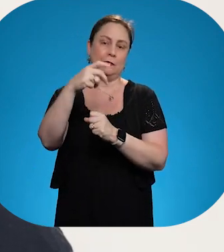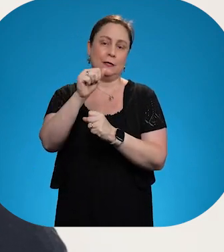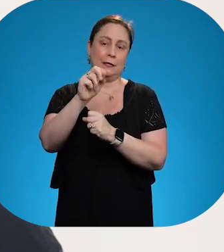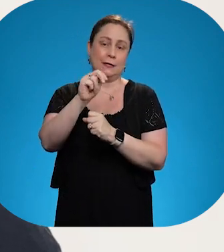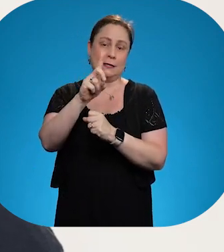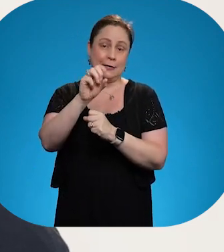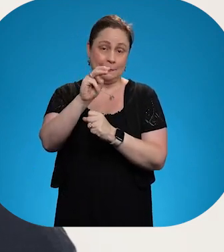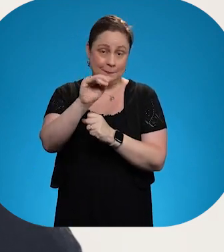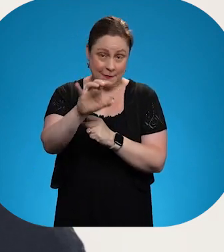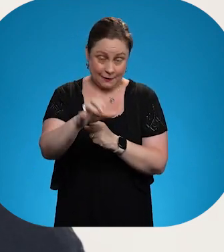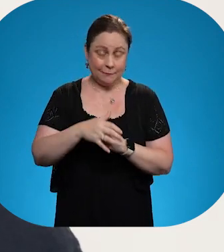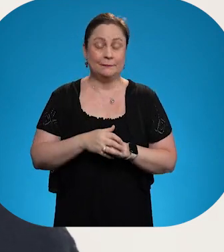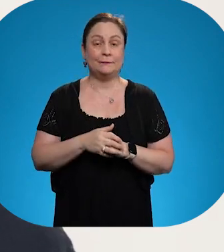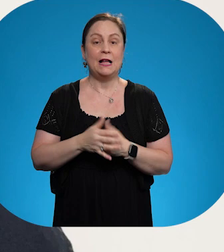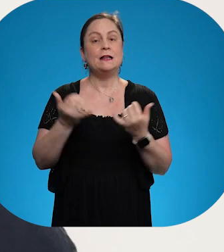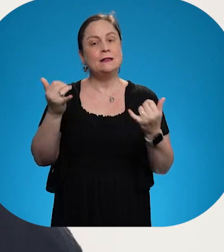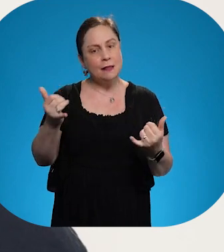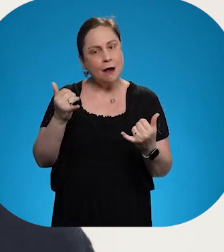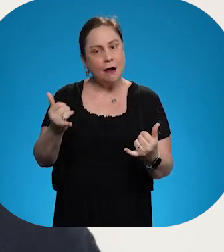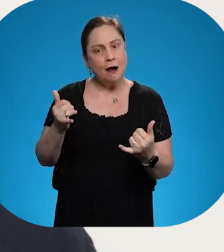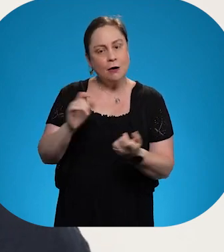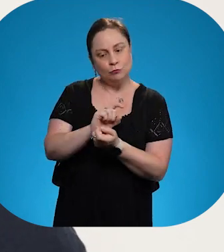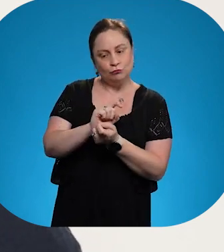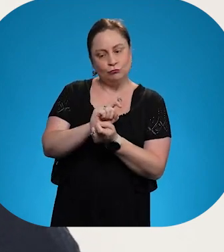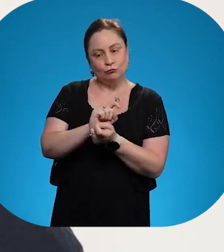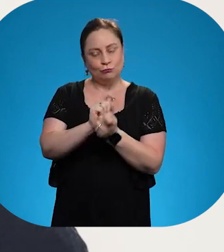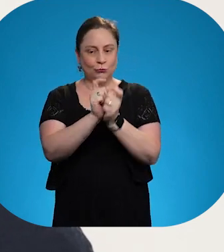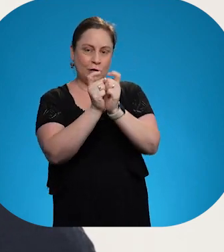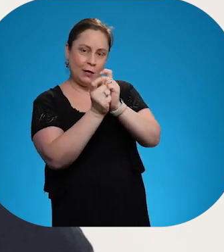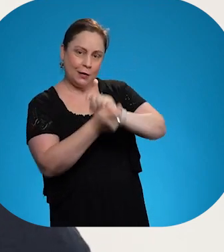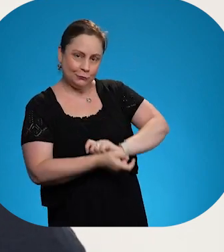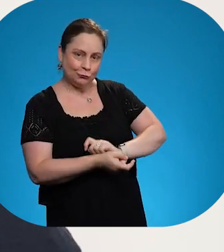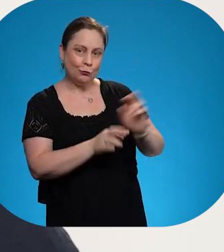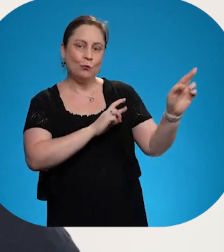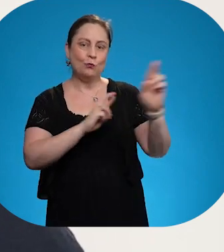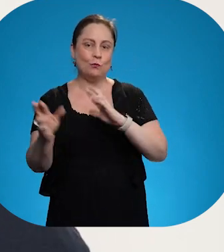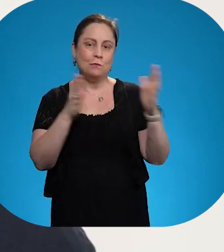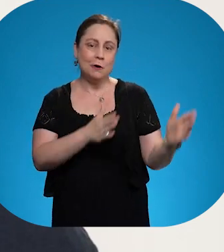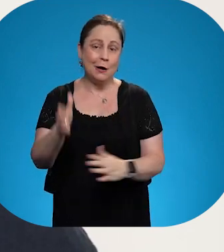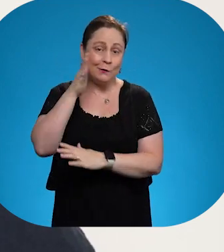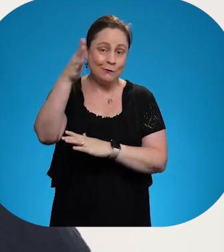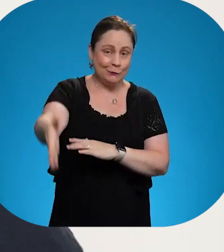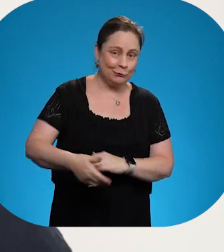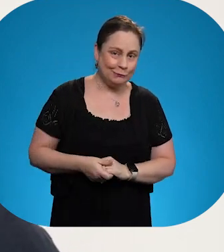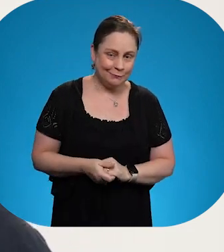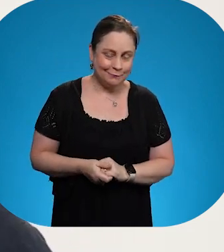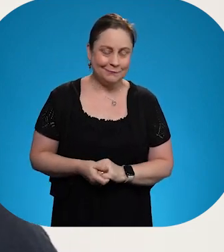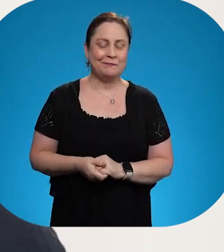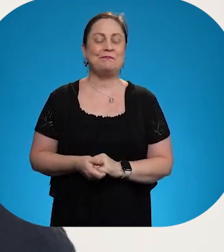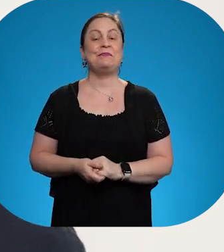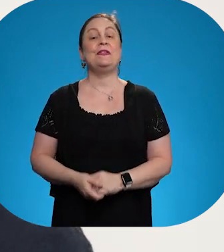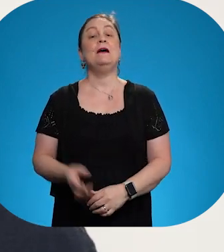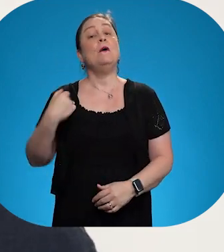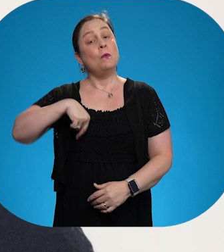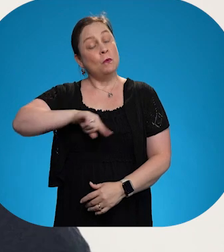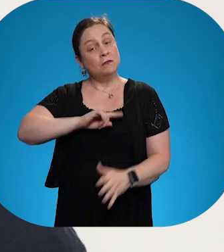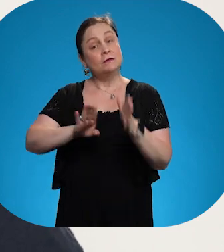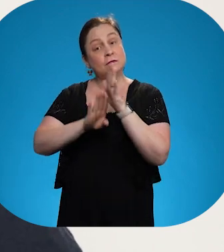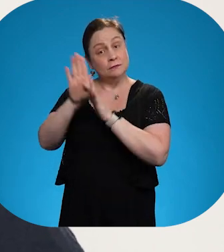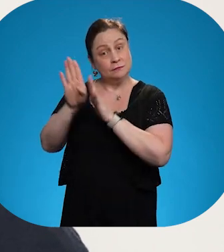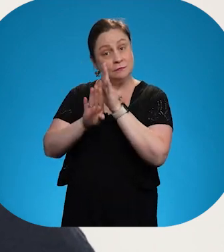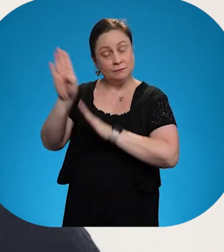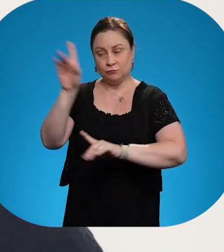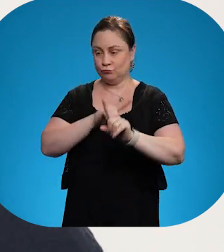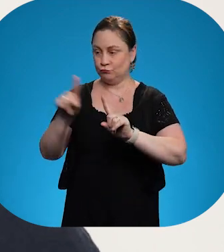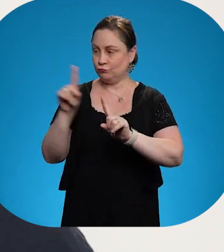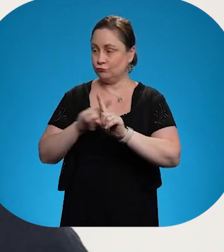COVID-19 pandemic. And now we're shifting gears to helping you prepare for the future and what might be ahead. With that in mind,